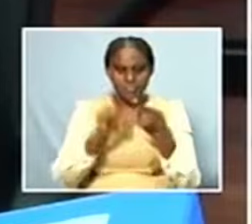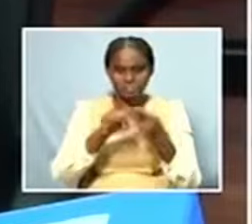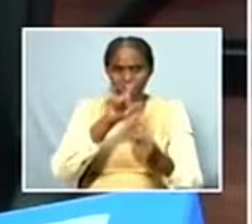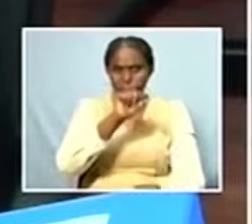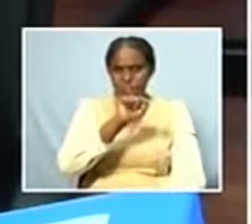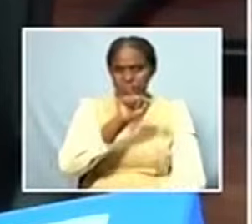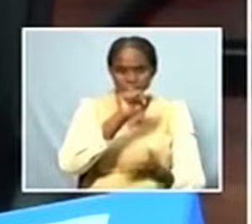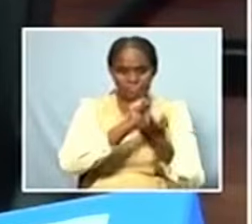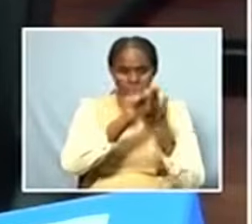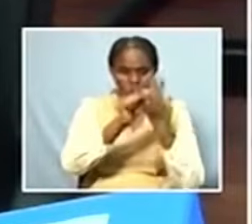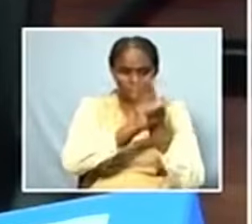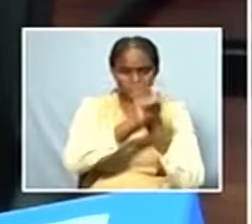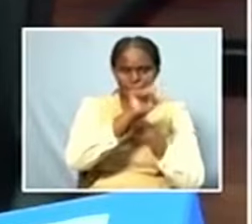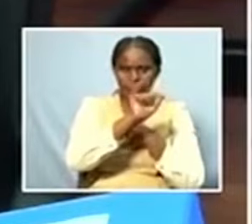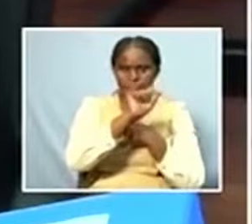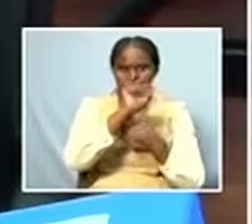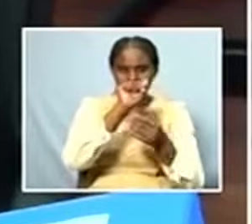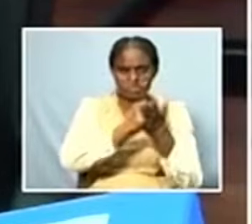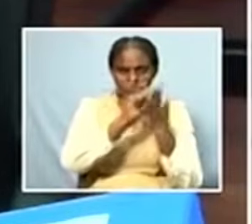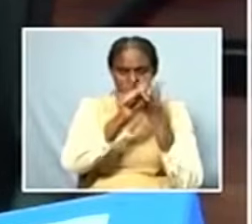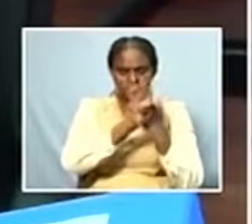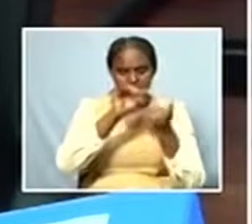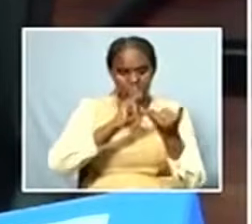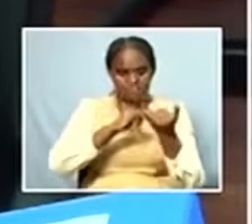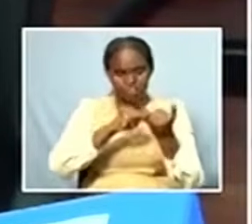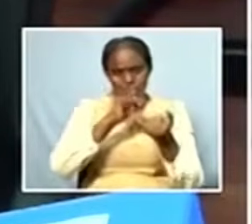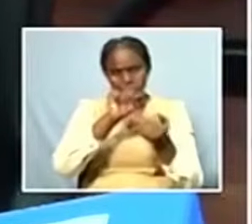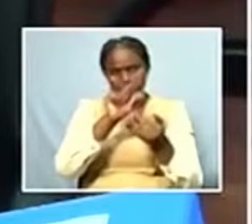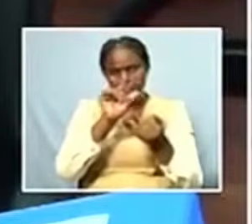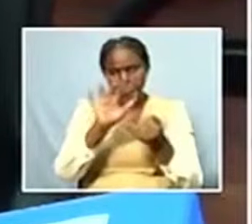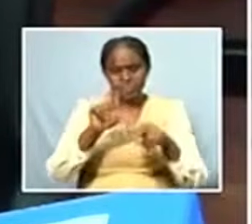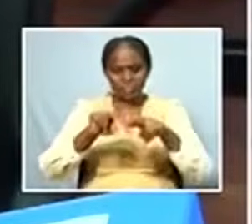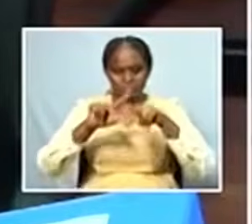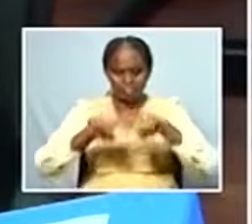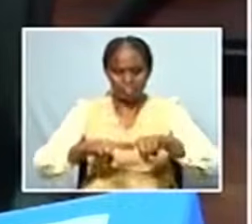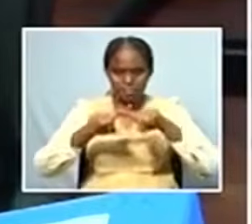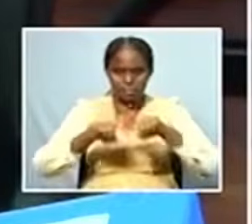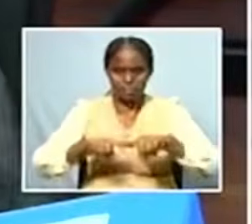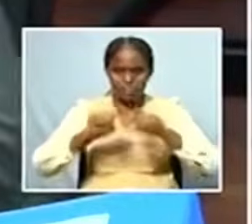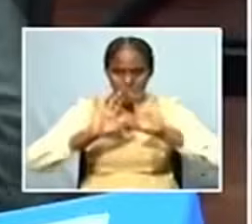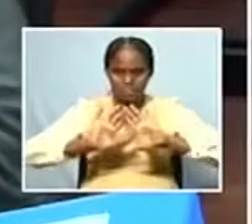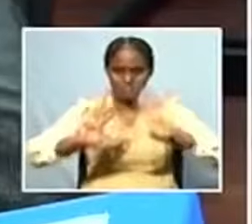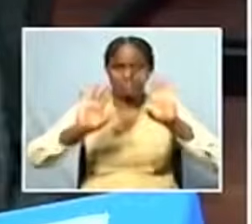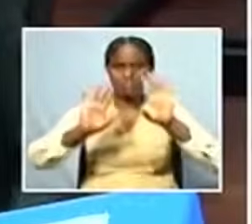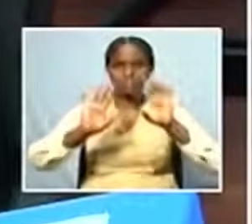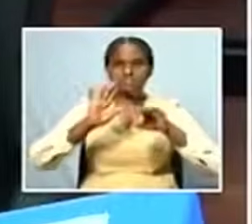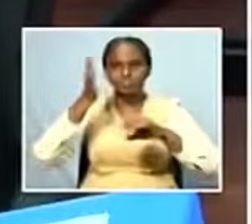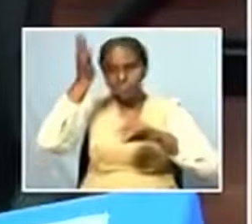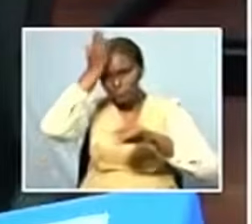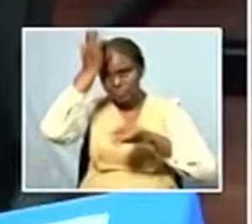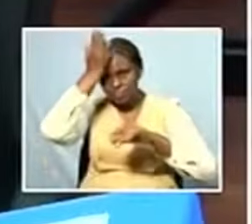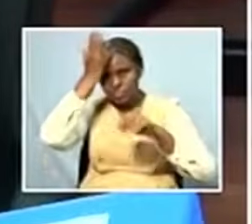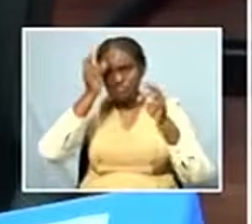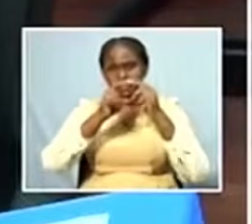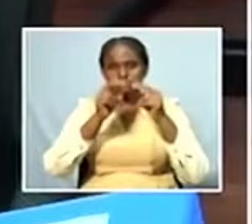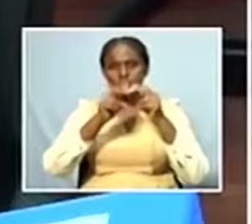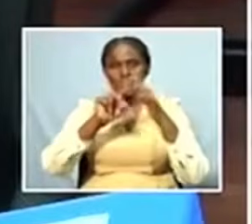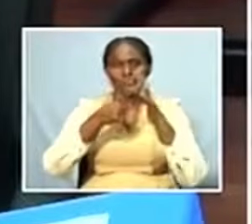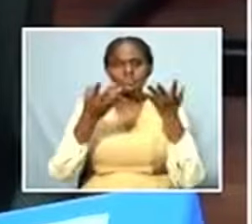2020, August, September 2025, depending on the date the contract is